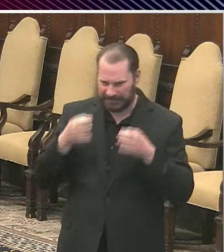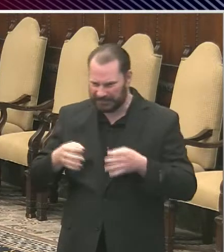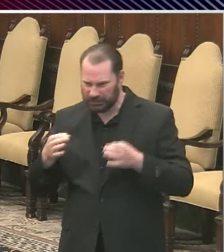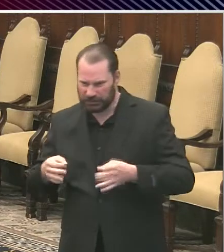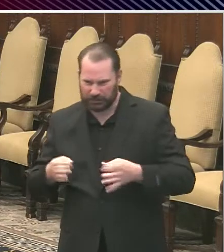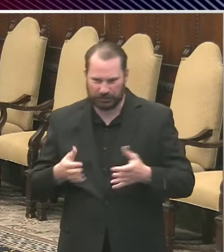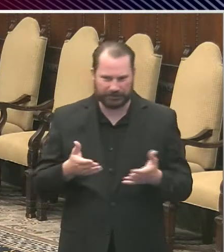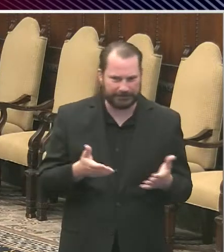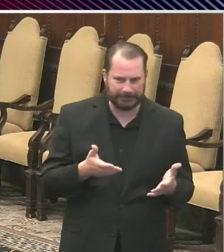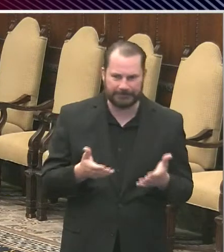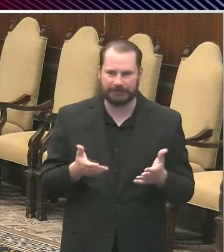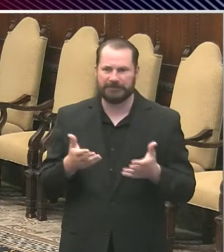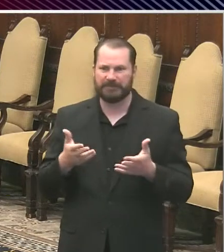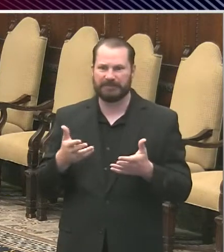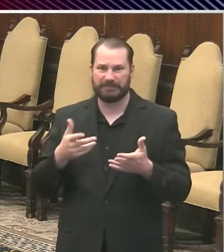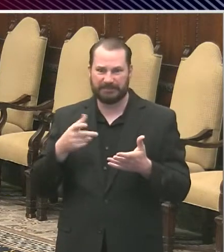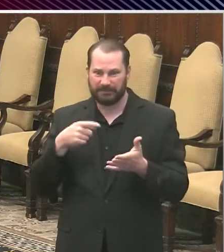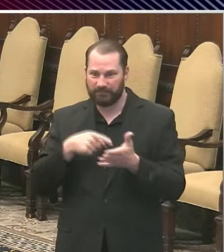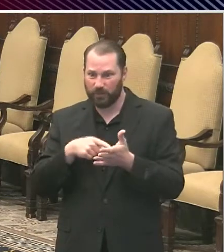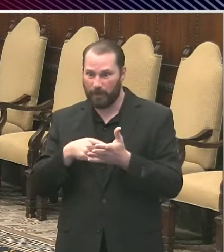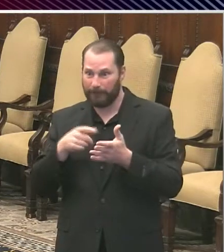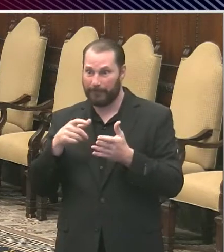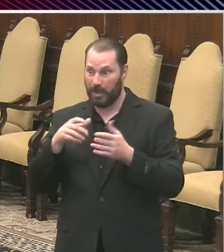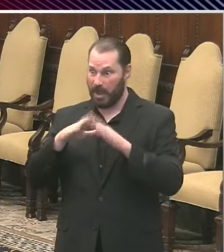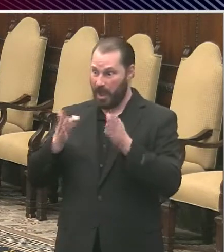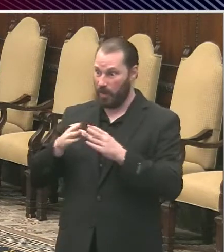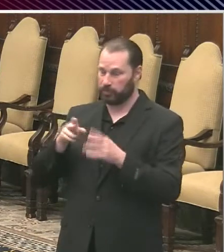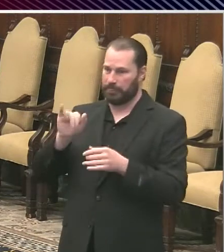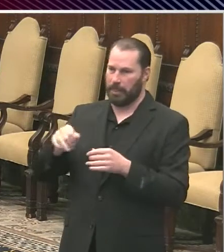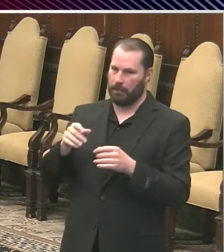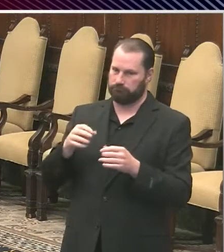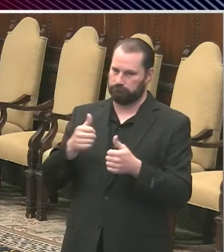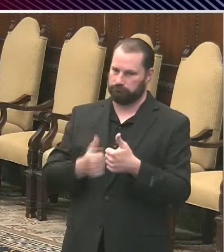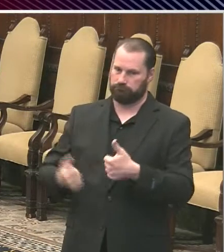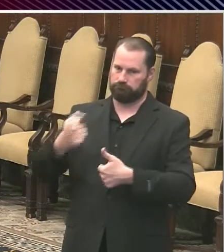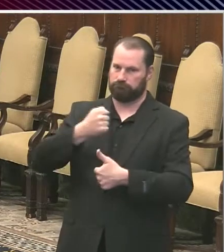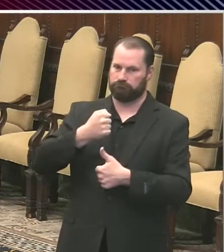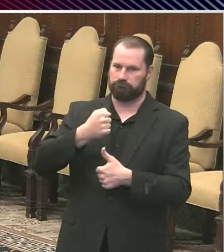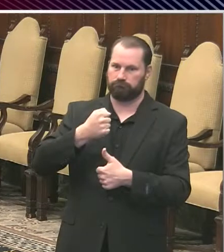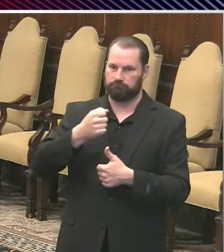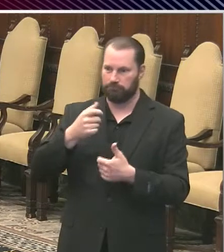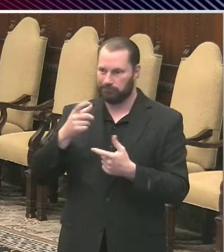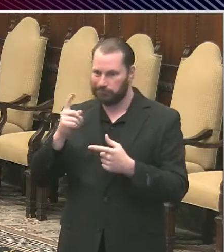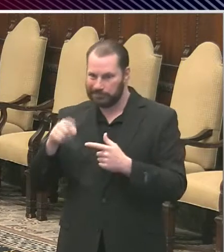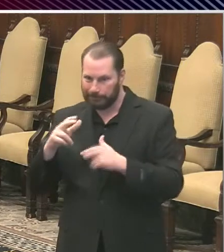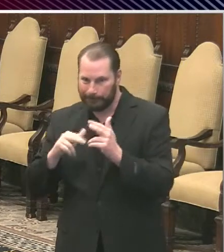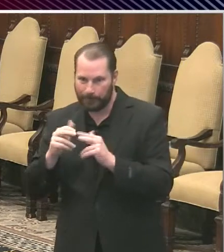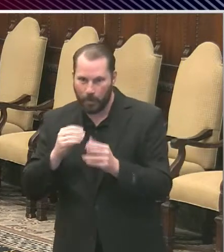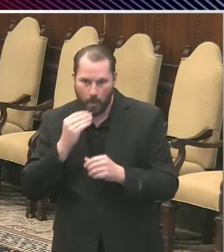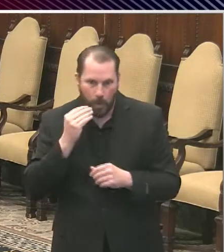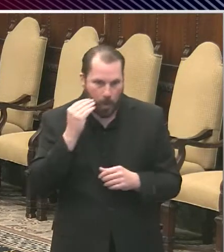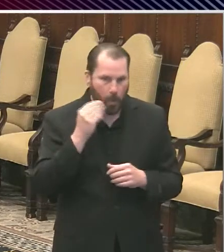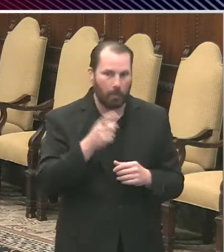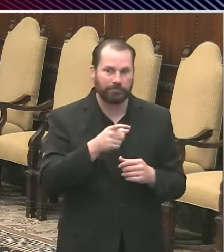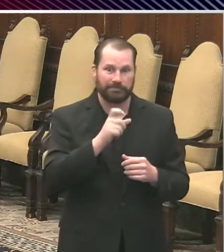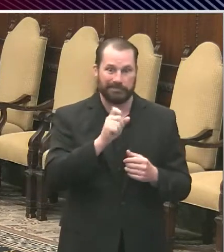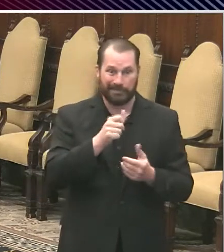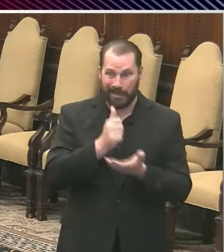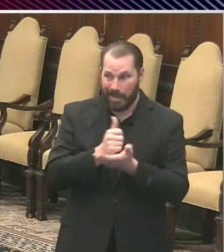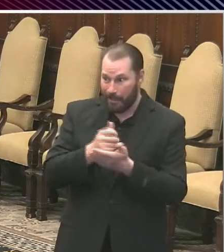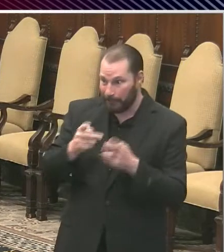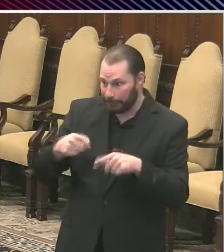homes, amenities, and services for those in need, and make certain that diverse communities and low-income residents benefit from neighborhood